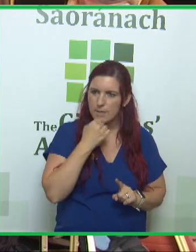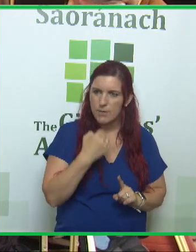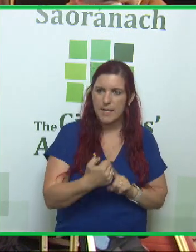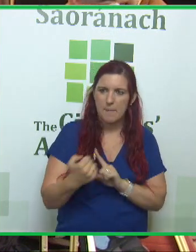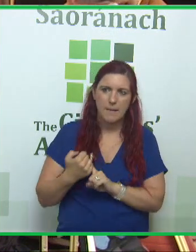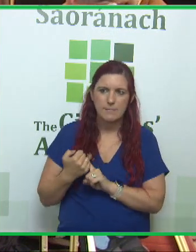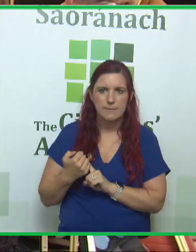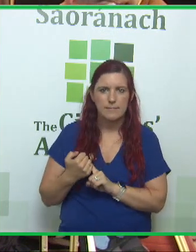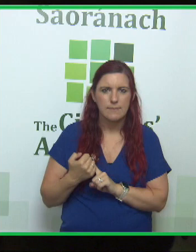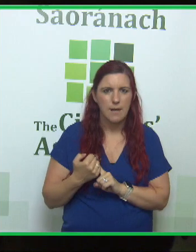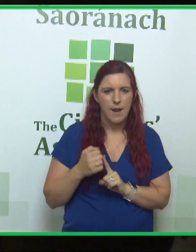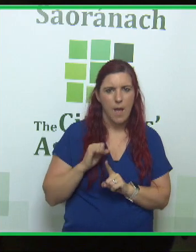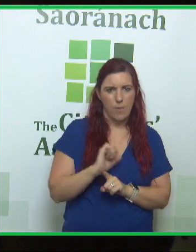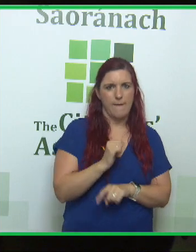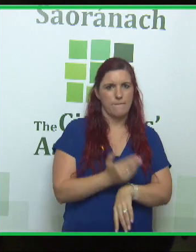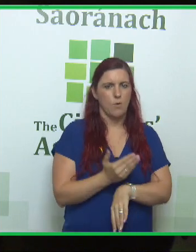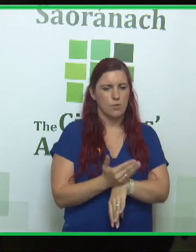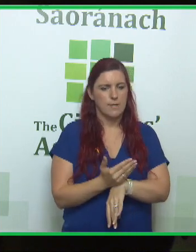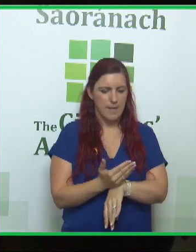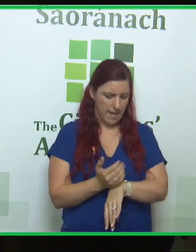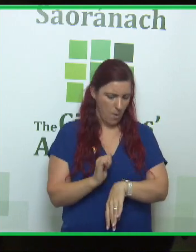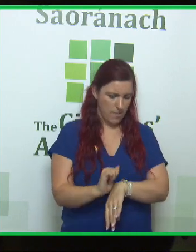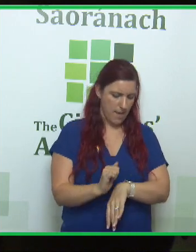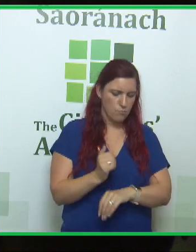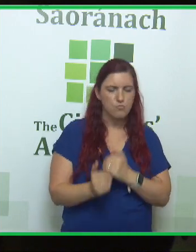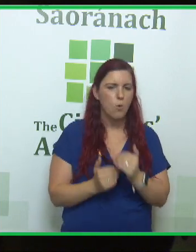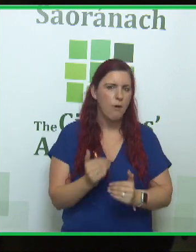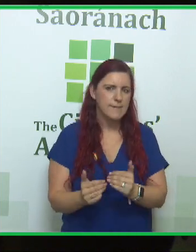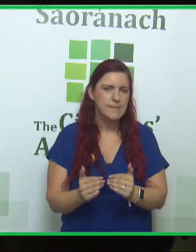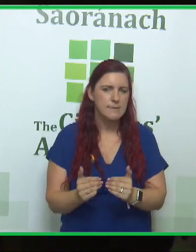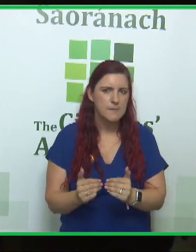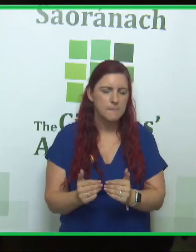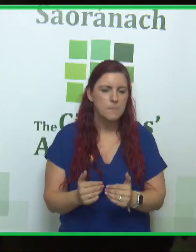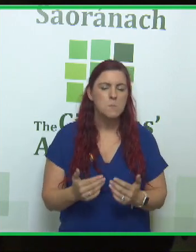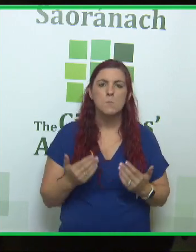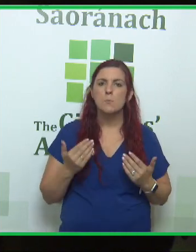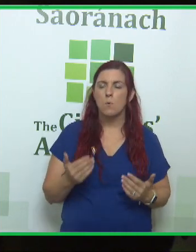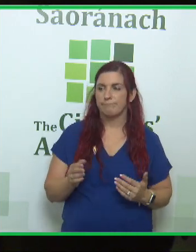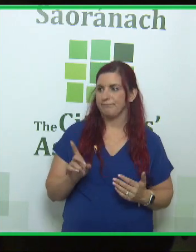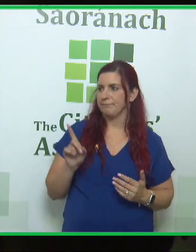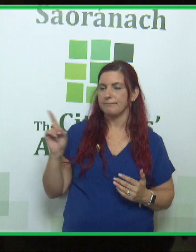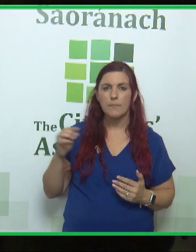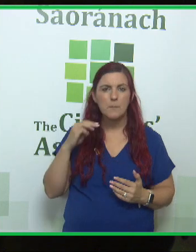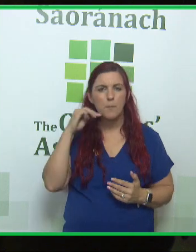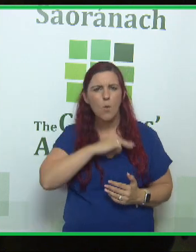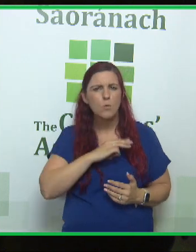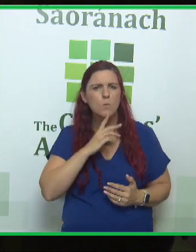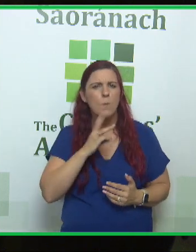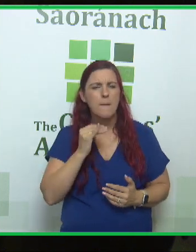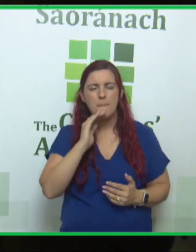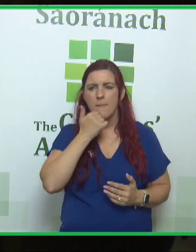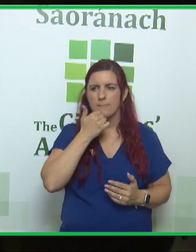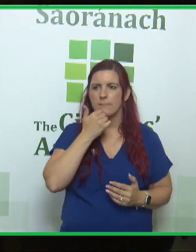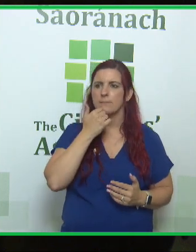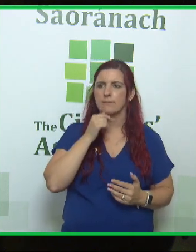on how people function and on how they progress. So this is important because I suppose any